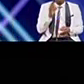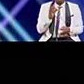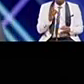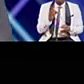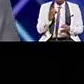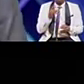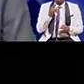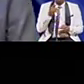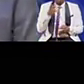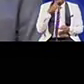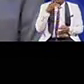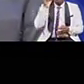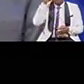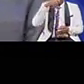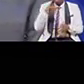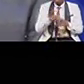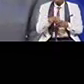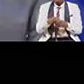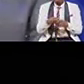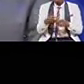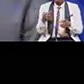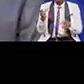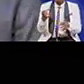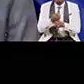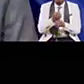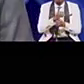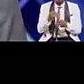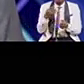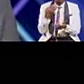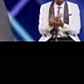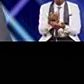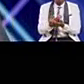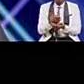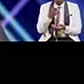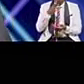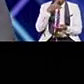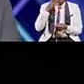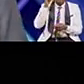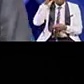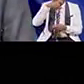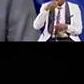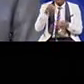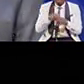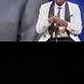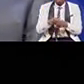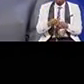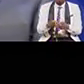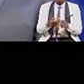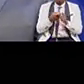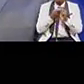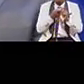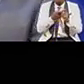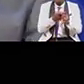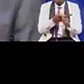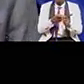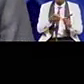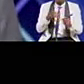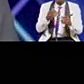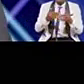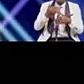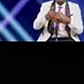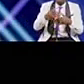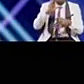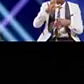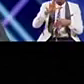money. We are wise in pursuing our academic career. We are wise